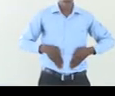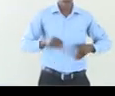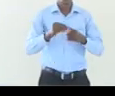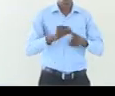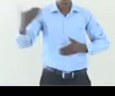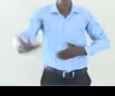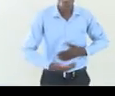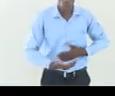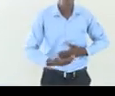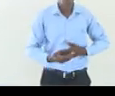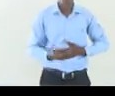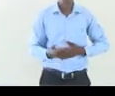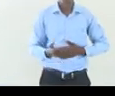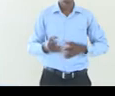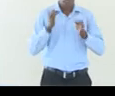light,